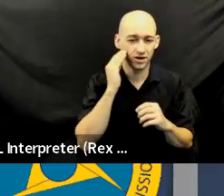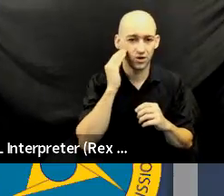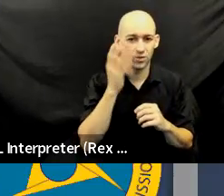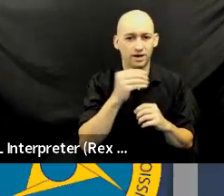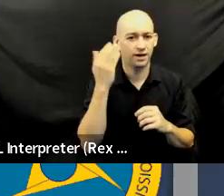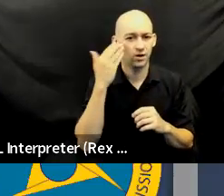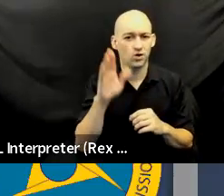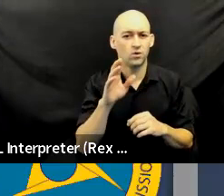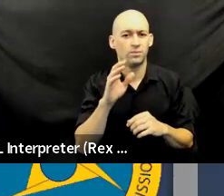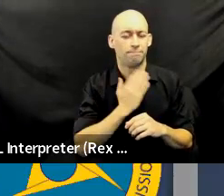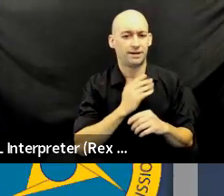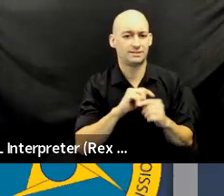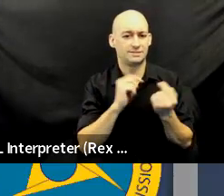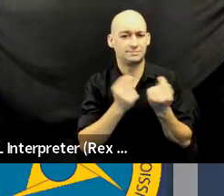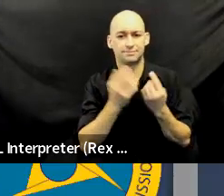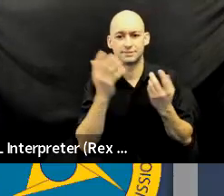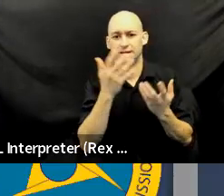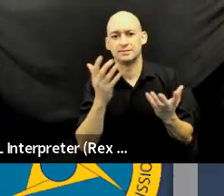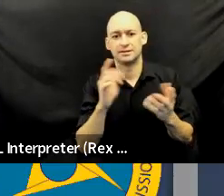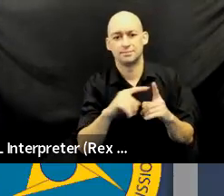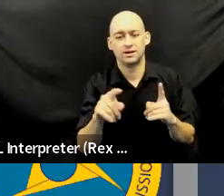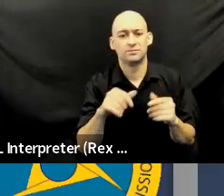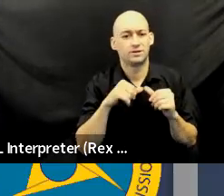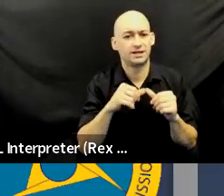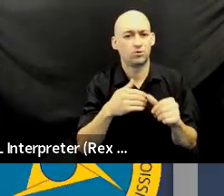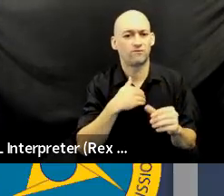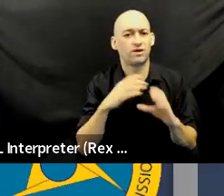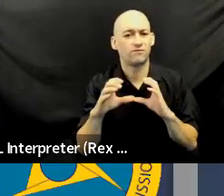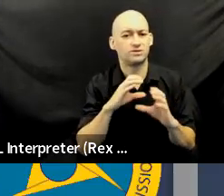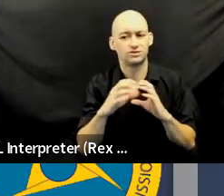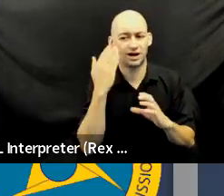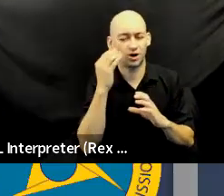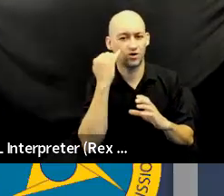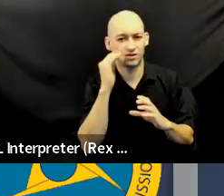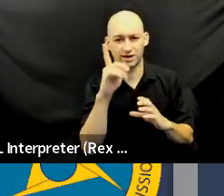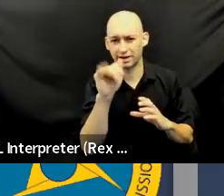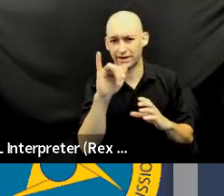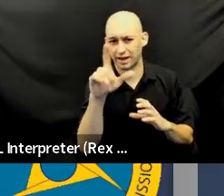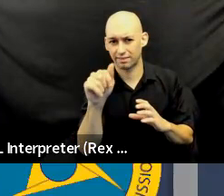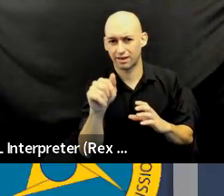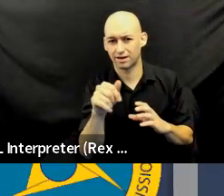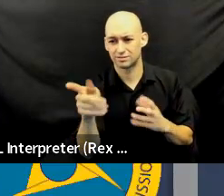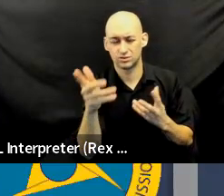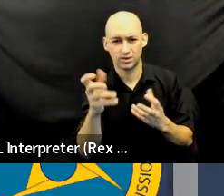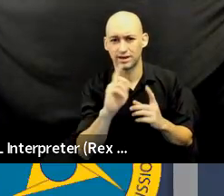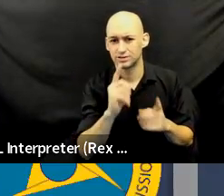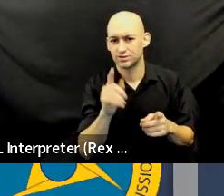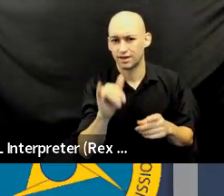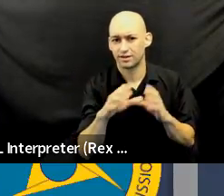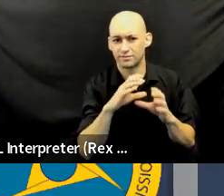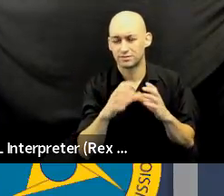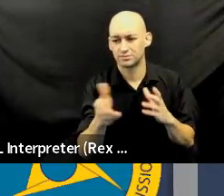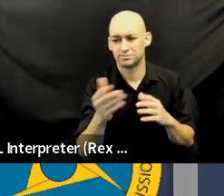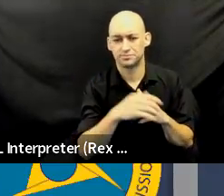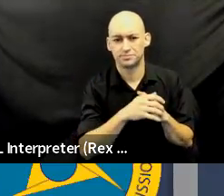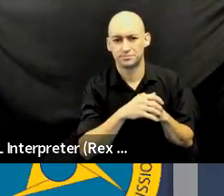we can do is we can follow up and continue to have that conversation, but I don't know if Kayla or Hannah want to try to answer some of that question.